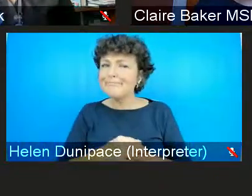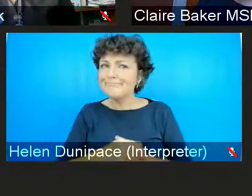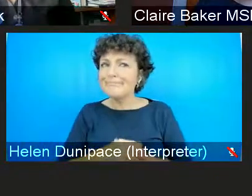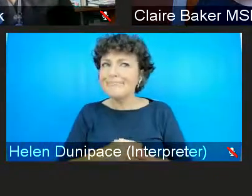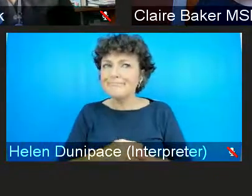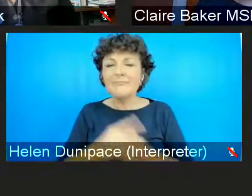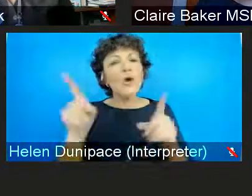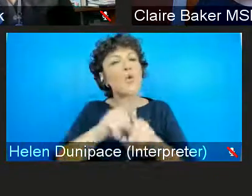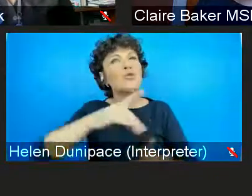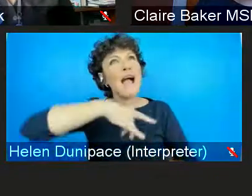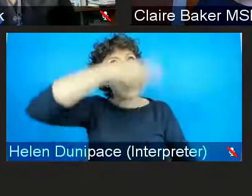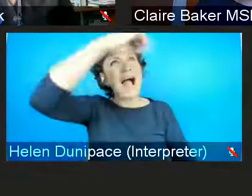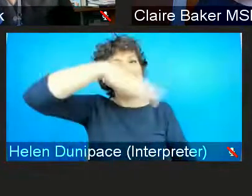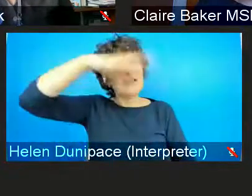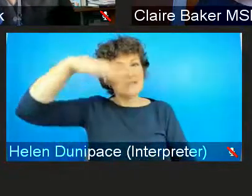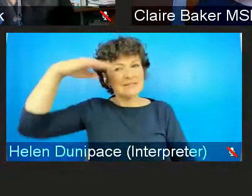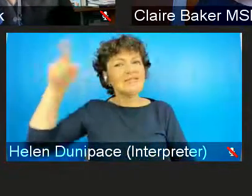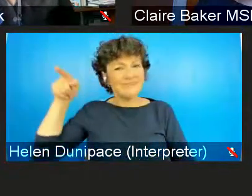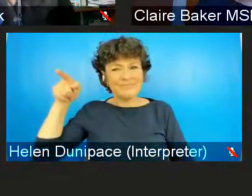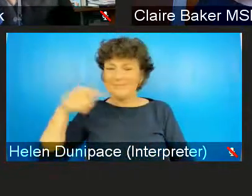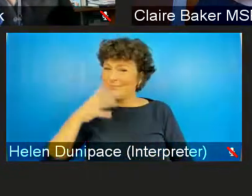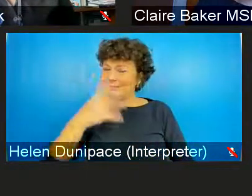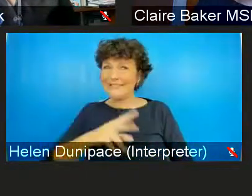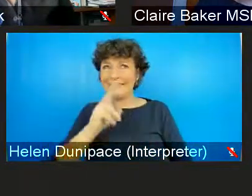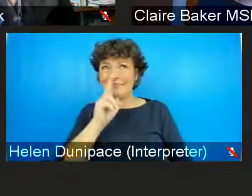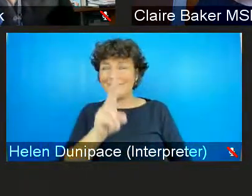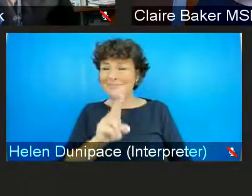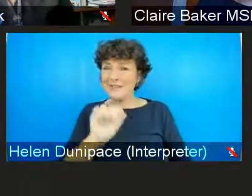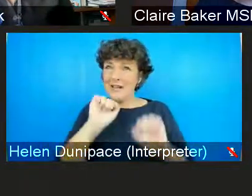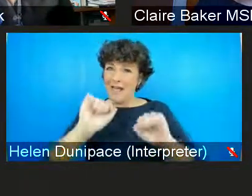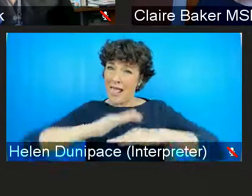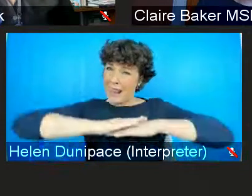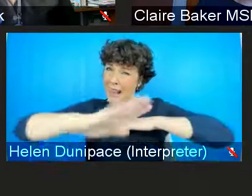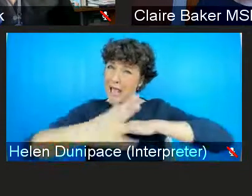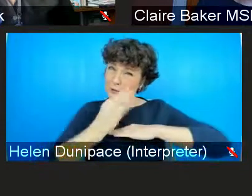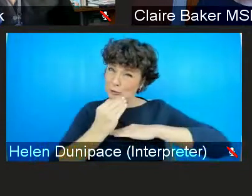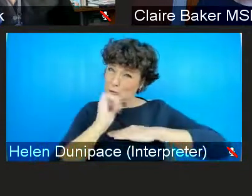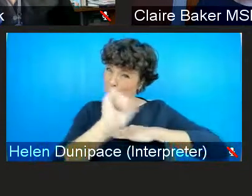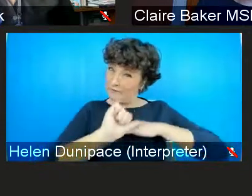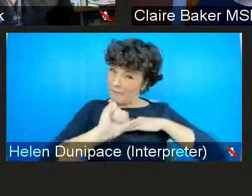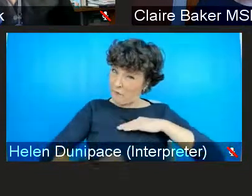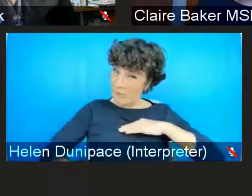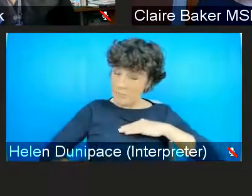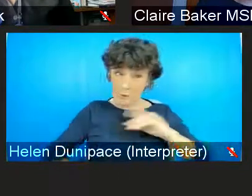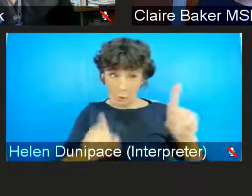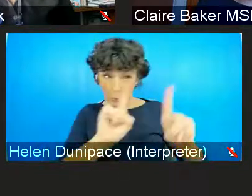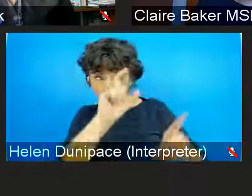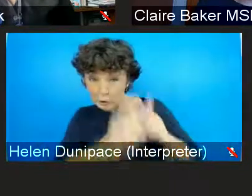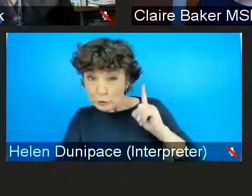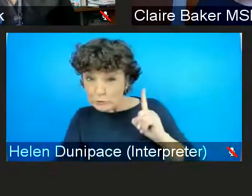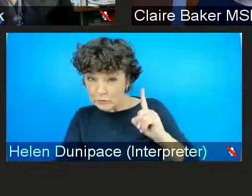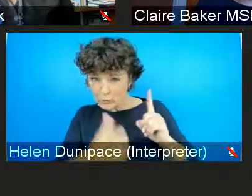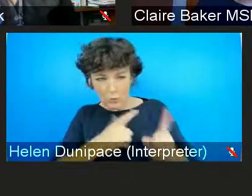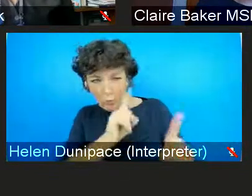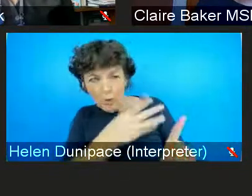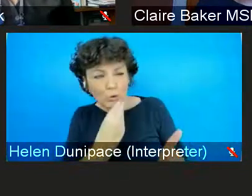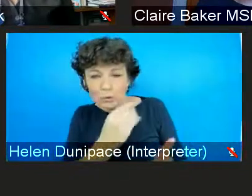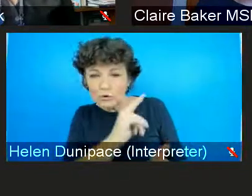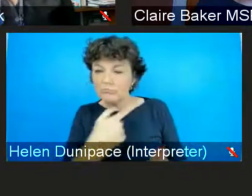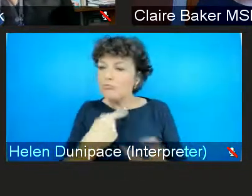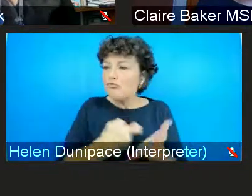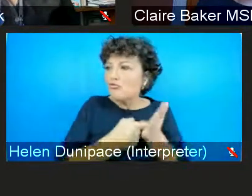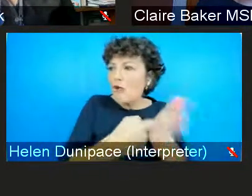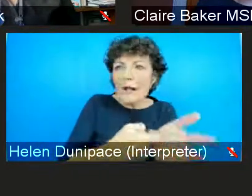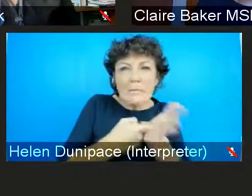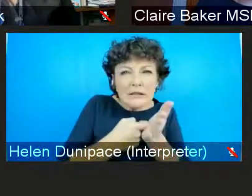And the Highlands. We do need to look at the question of land use and agriculture, you know, which is important in Scotland as well. Recommendations